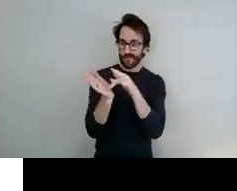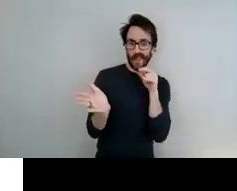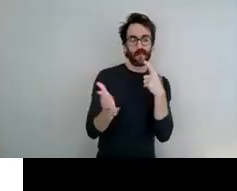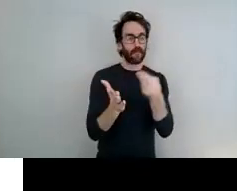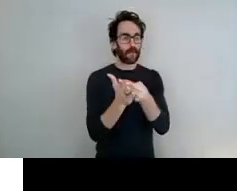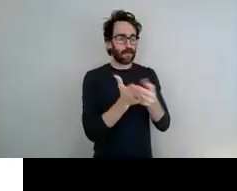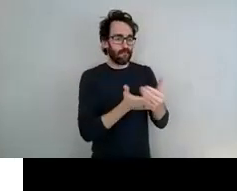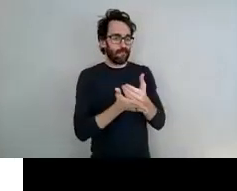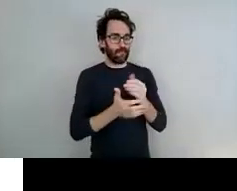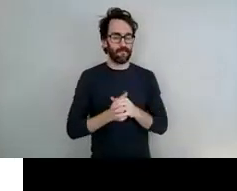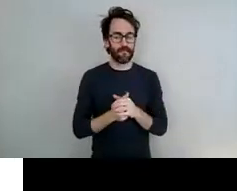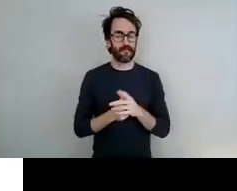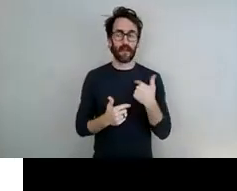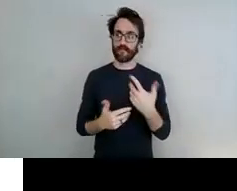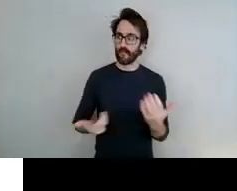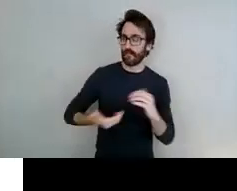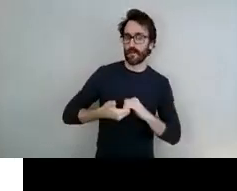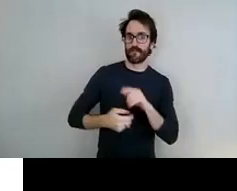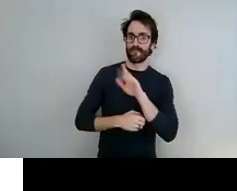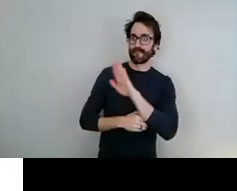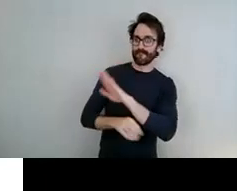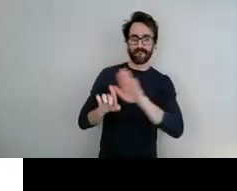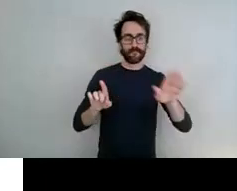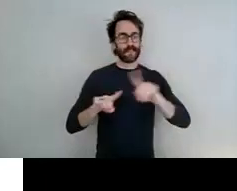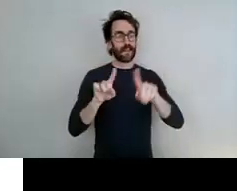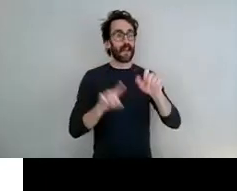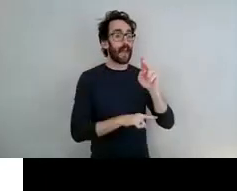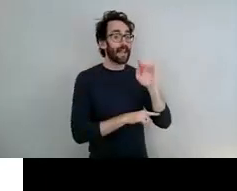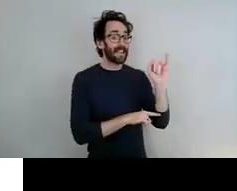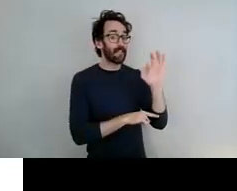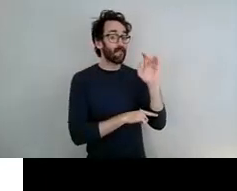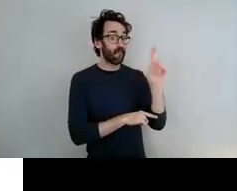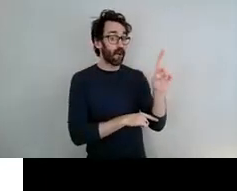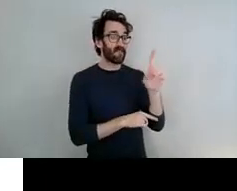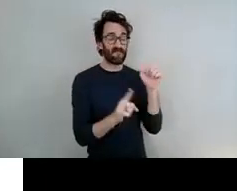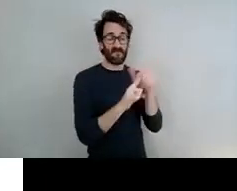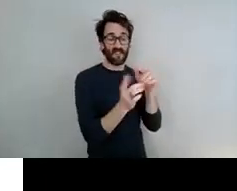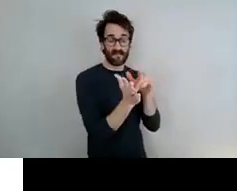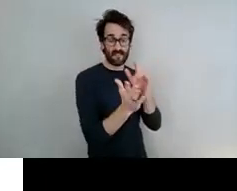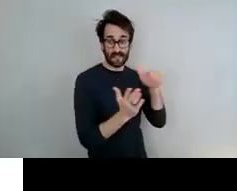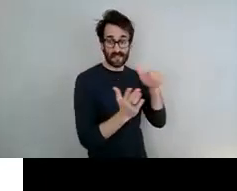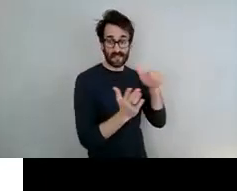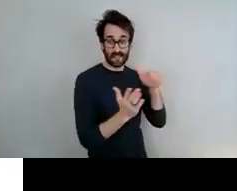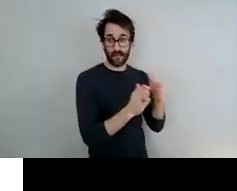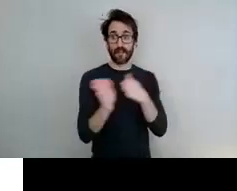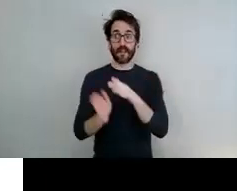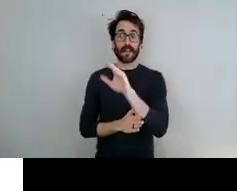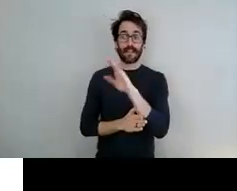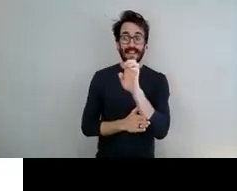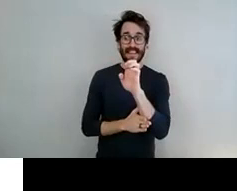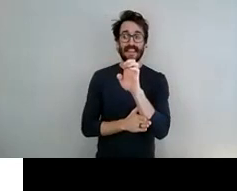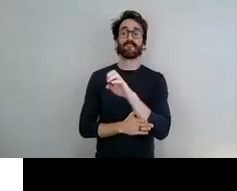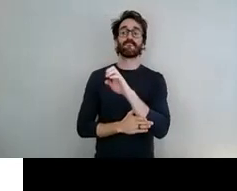the Ontario Securities Commission and the Canadian Anti-Fraud Centre for today's webinar on an important issue that we know has